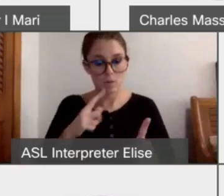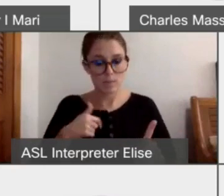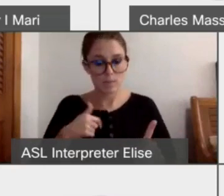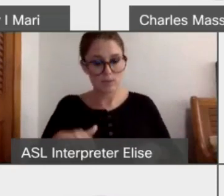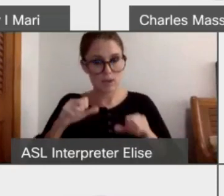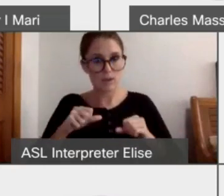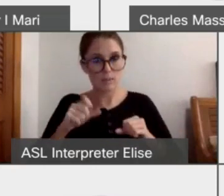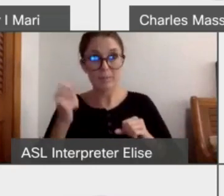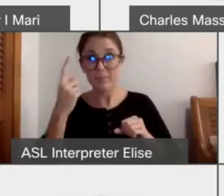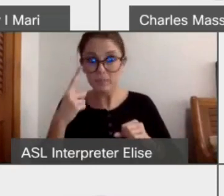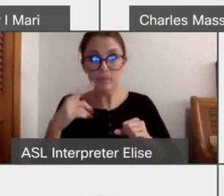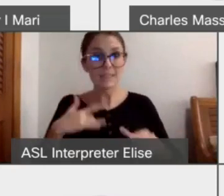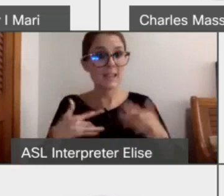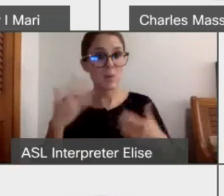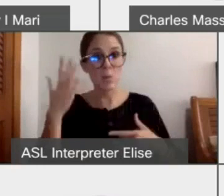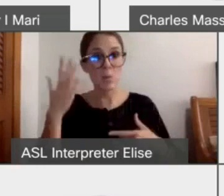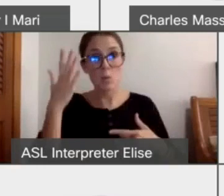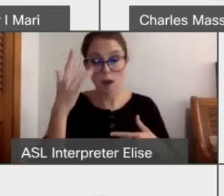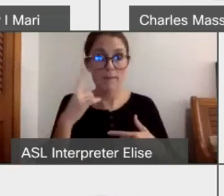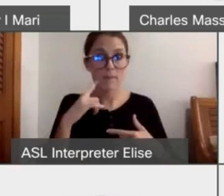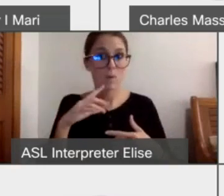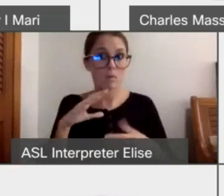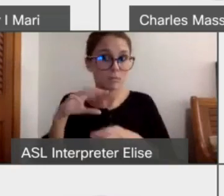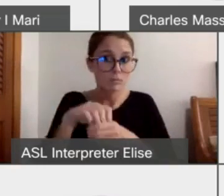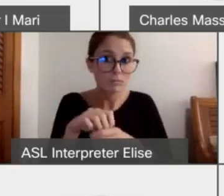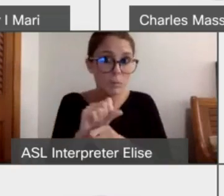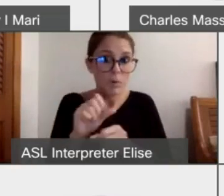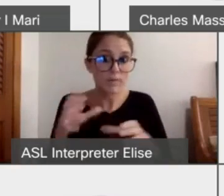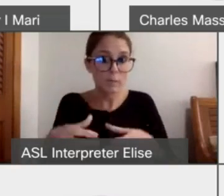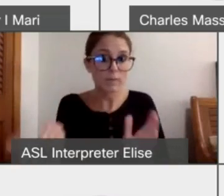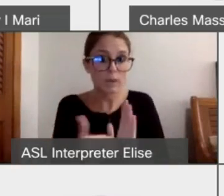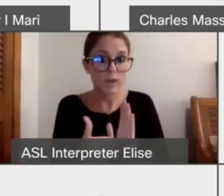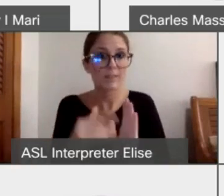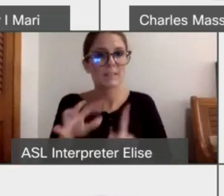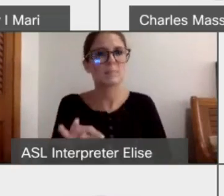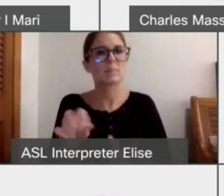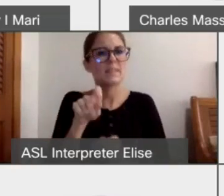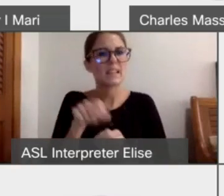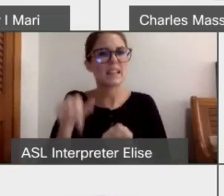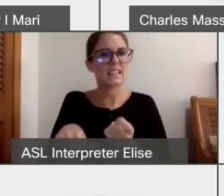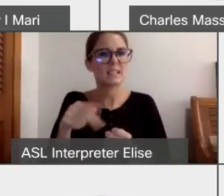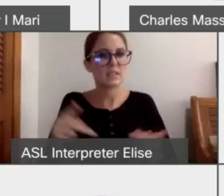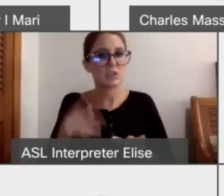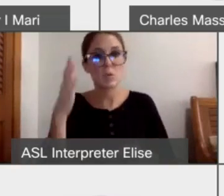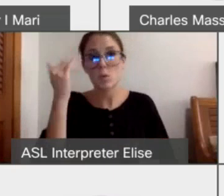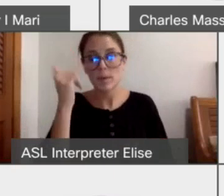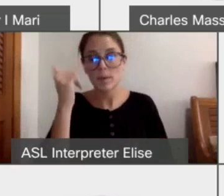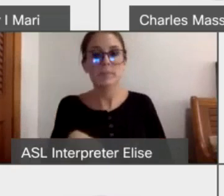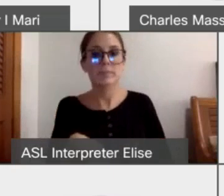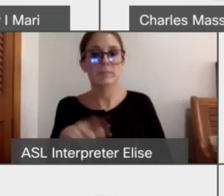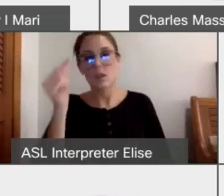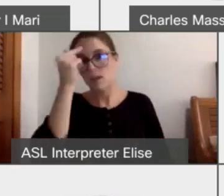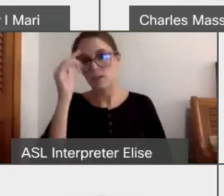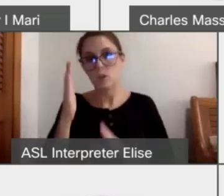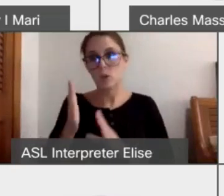so much about re-entering the workforce, and specifically in this position, is that we have a governor who is asking me